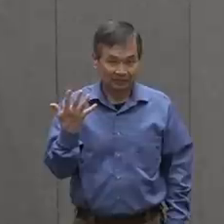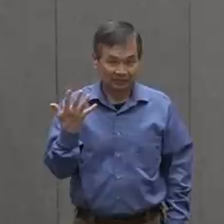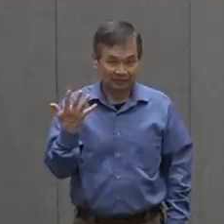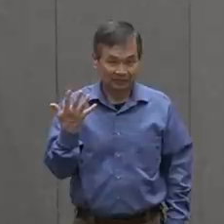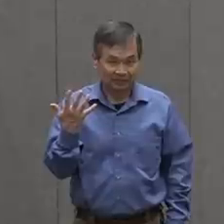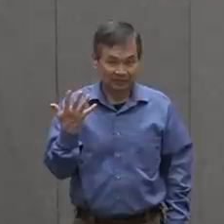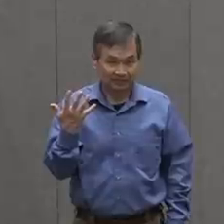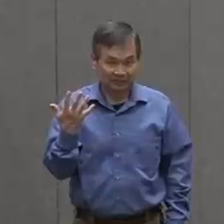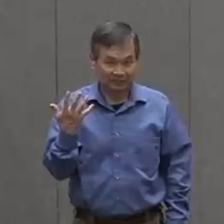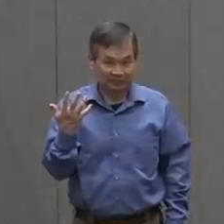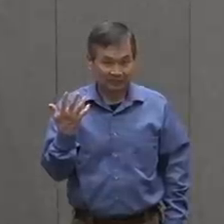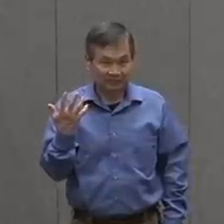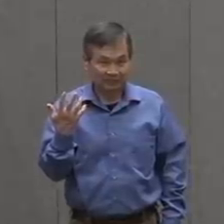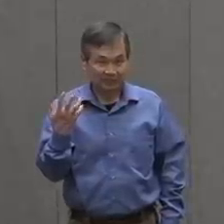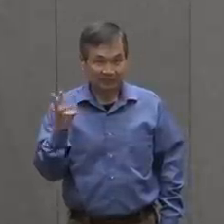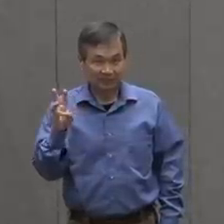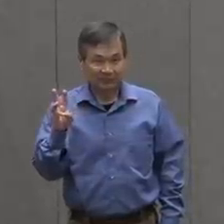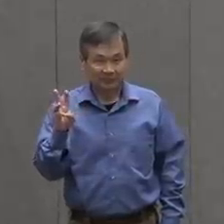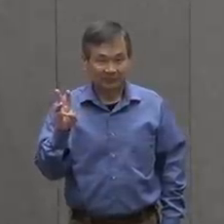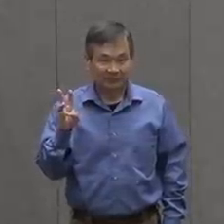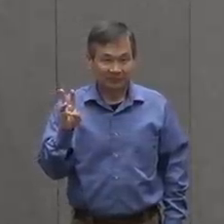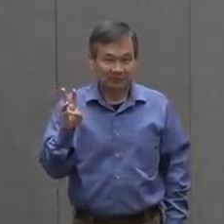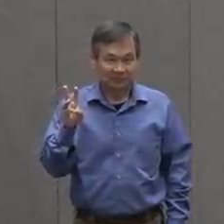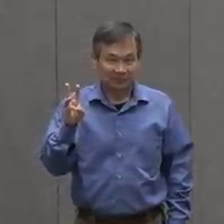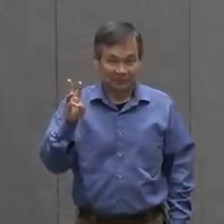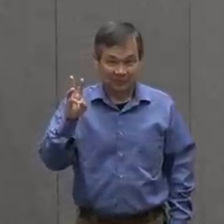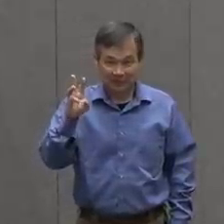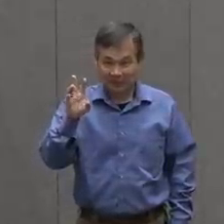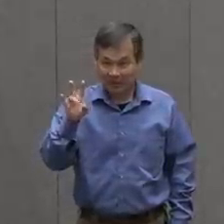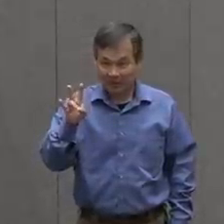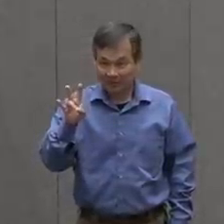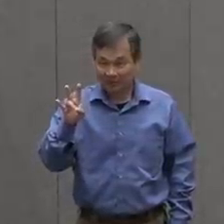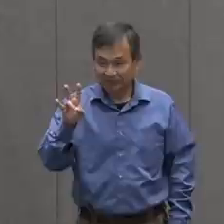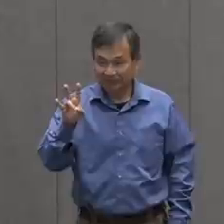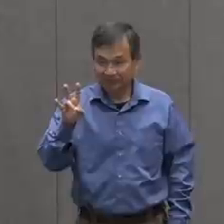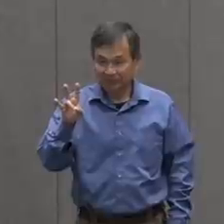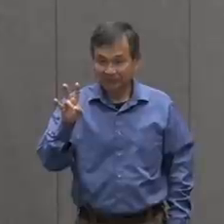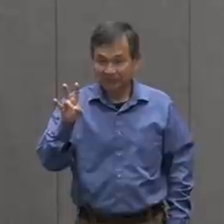Cinco. Seis. Siete.